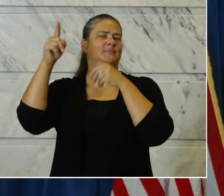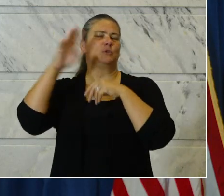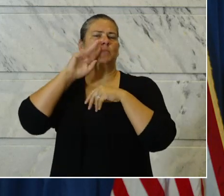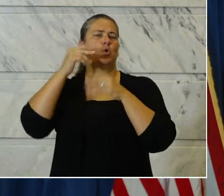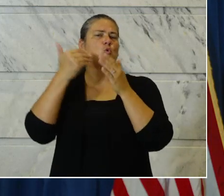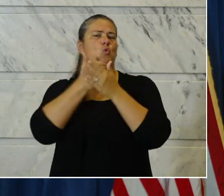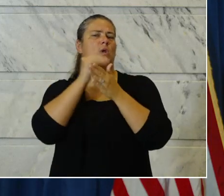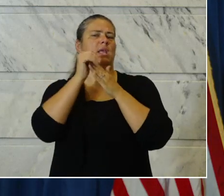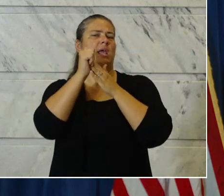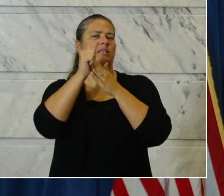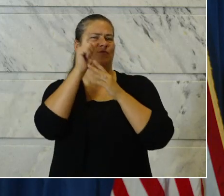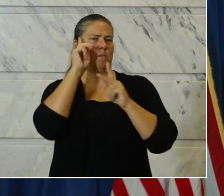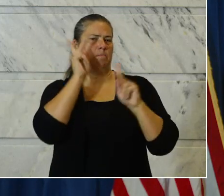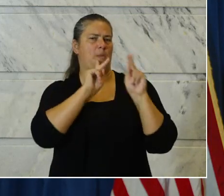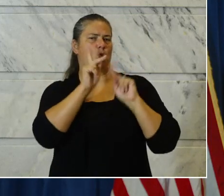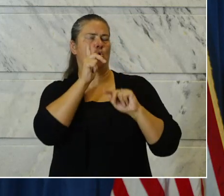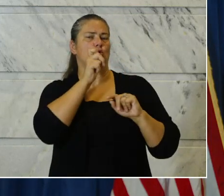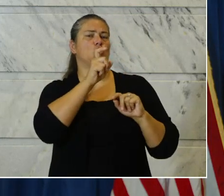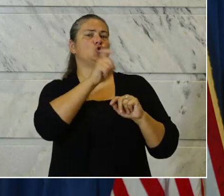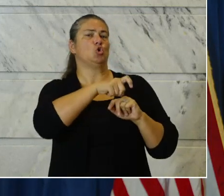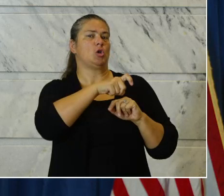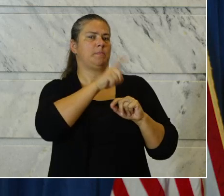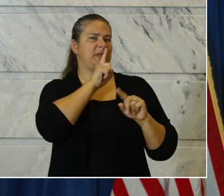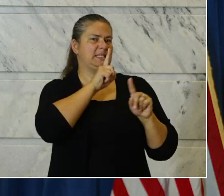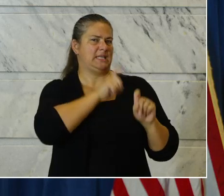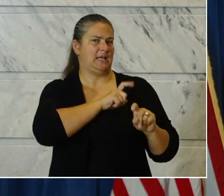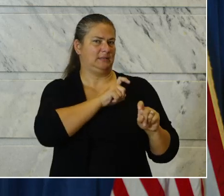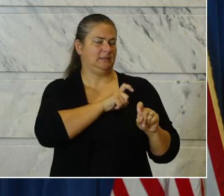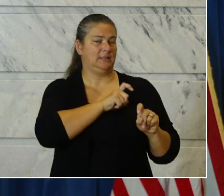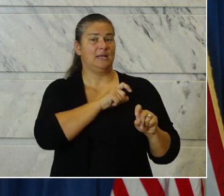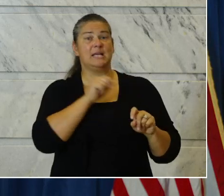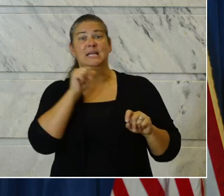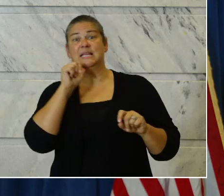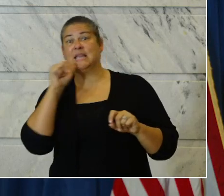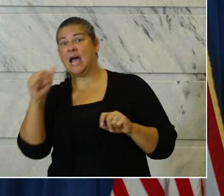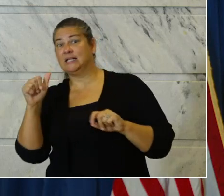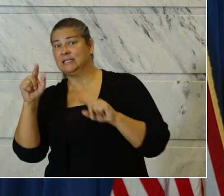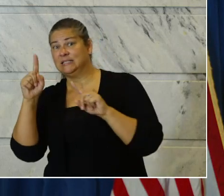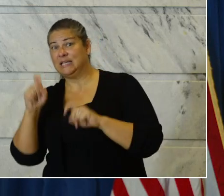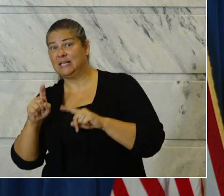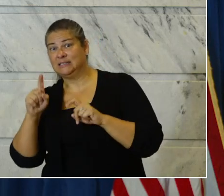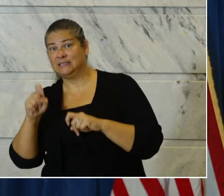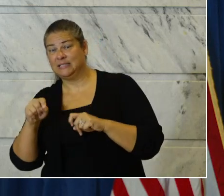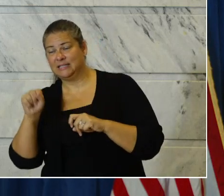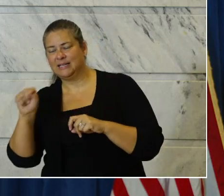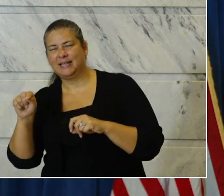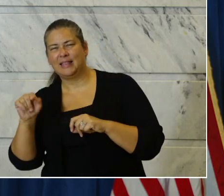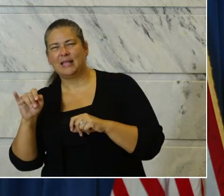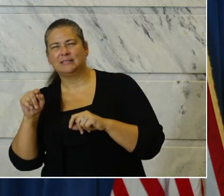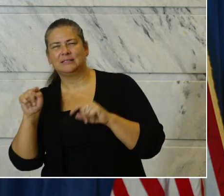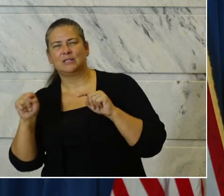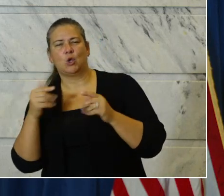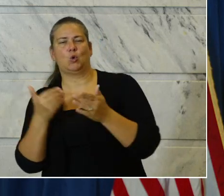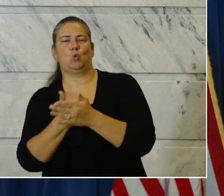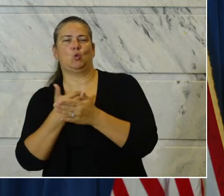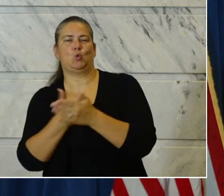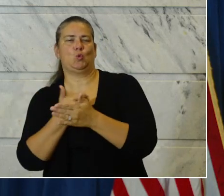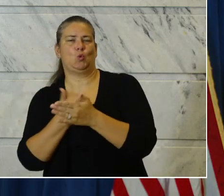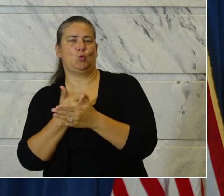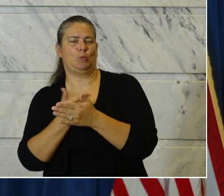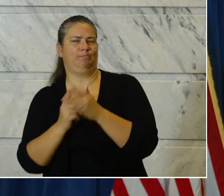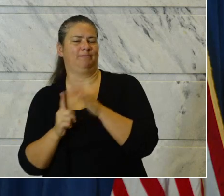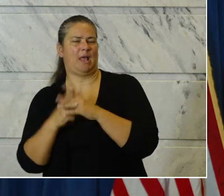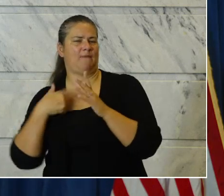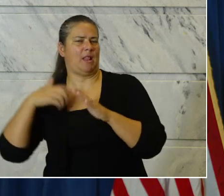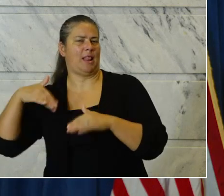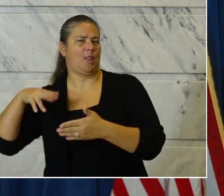people that should definitely be tested. Not getting tested is based on new science or evidence. That would be new since our last call, or everything